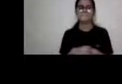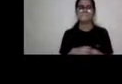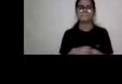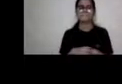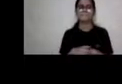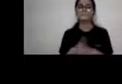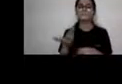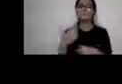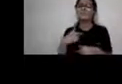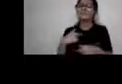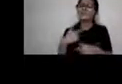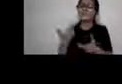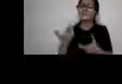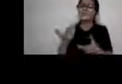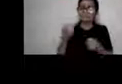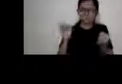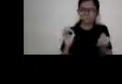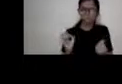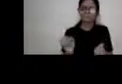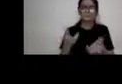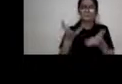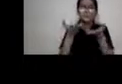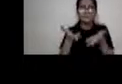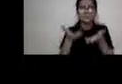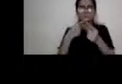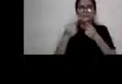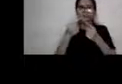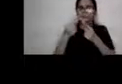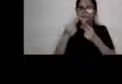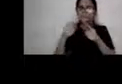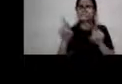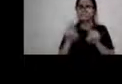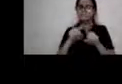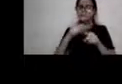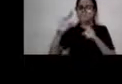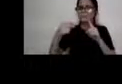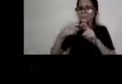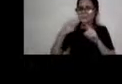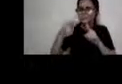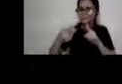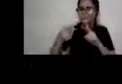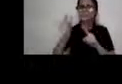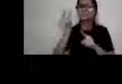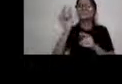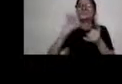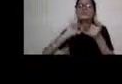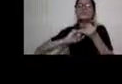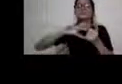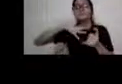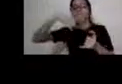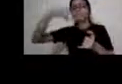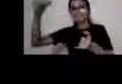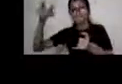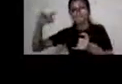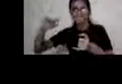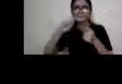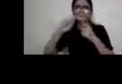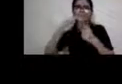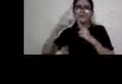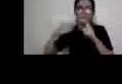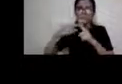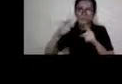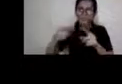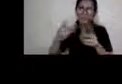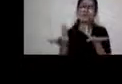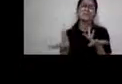So I'm going to begin with talking about a little bit in the US, particularly, about